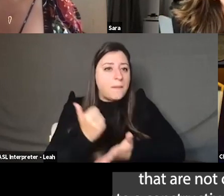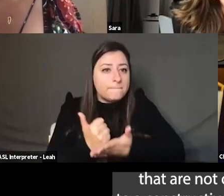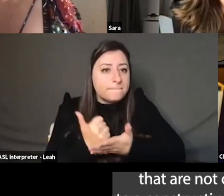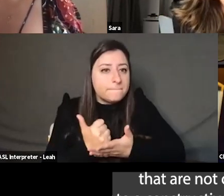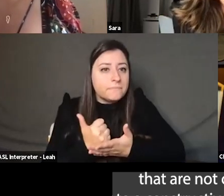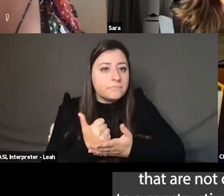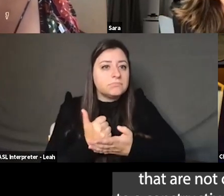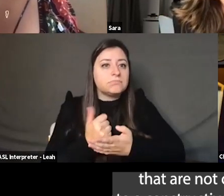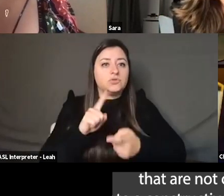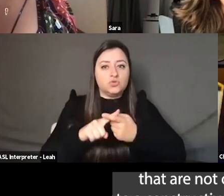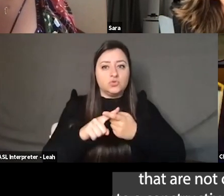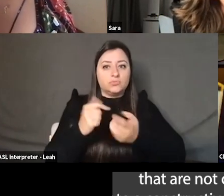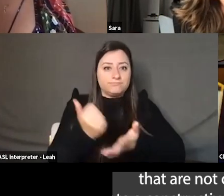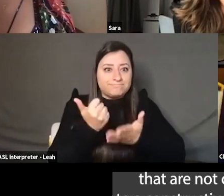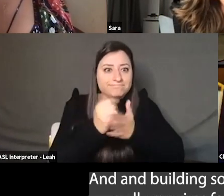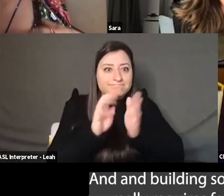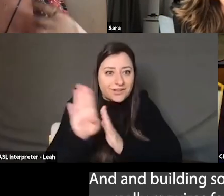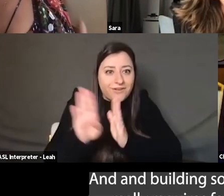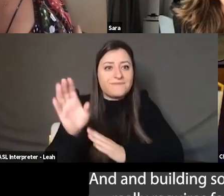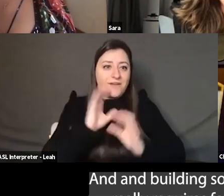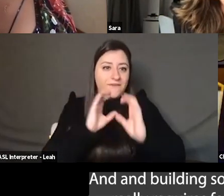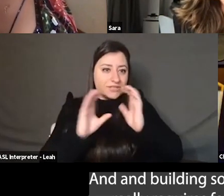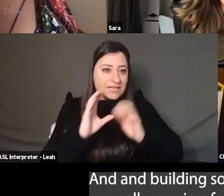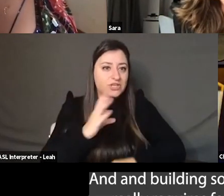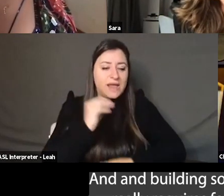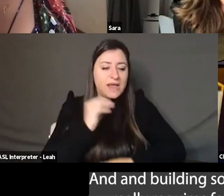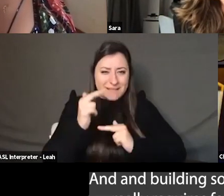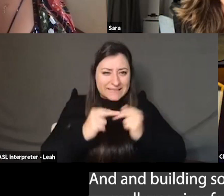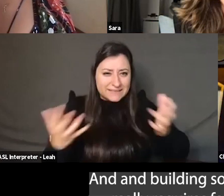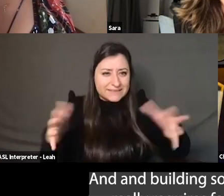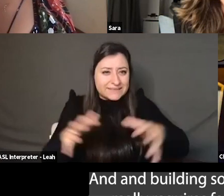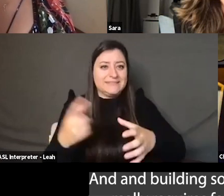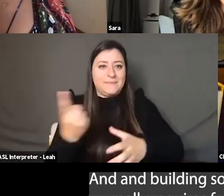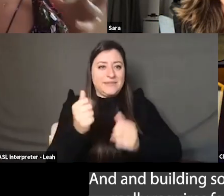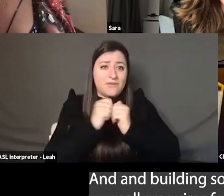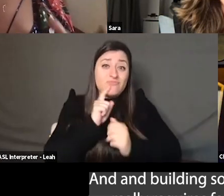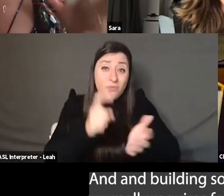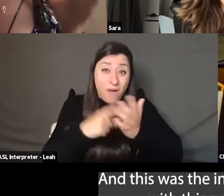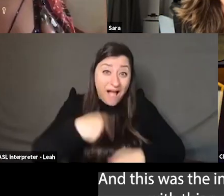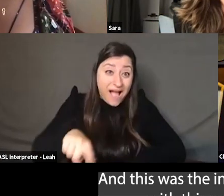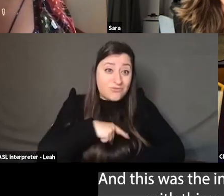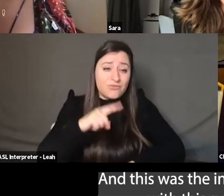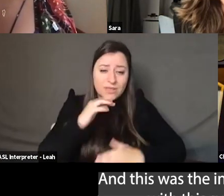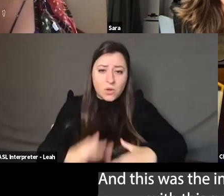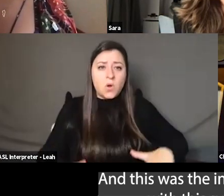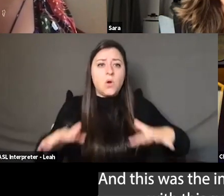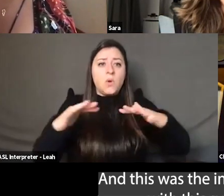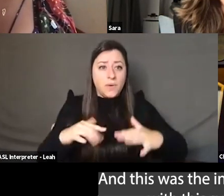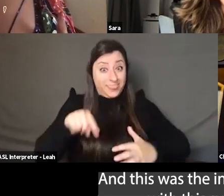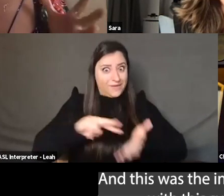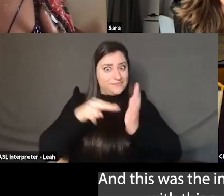a constructive conversation and building something together really requires for us to level set. And this was the